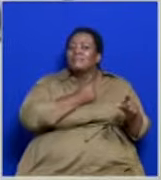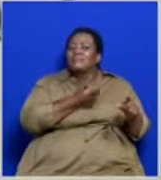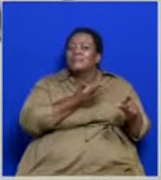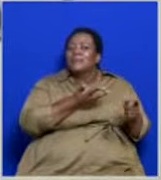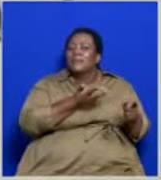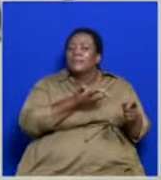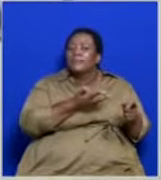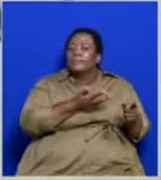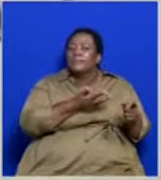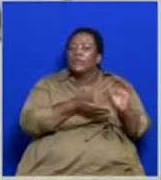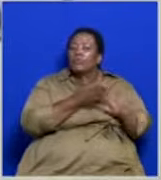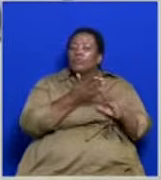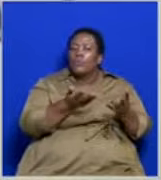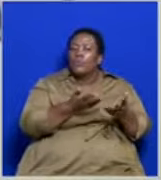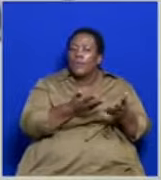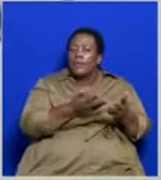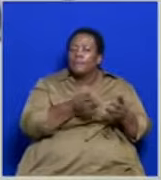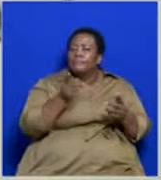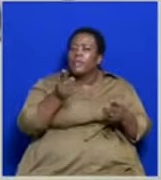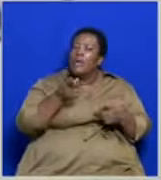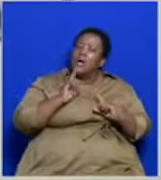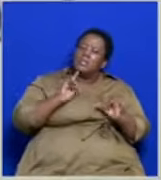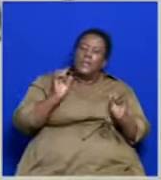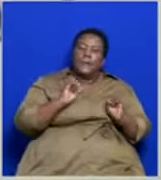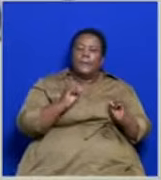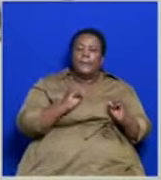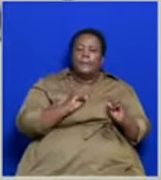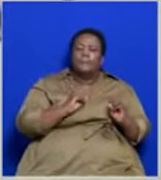but didn't answer. Instead, she